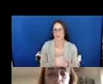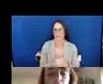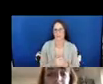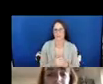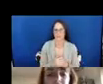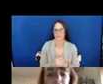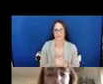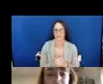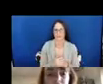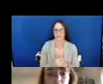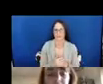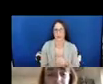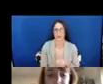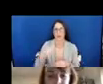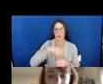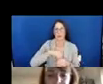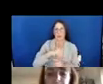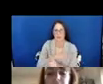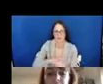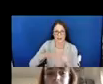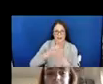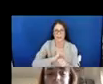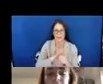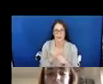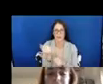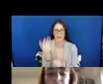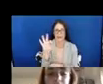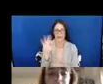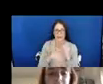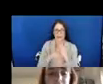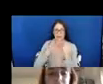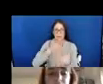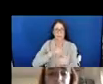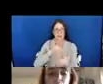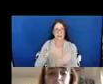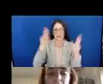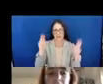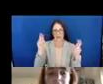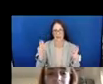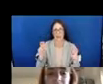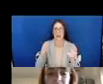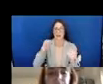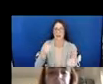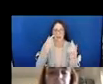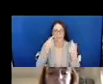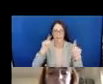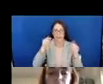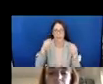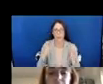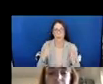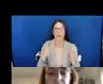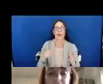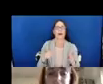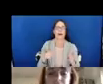Within the context of COVID-19, telemedicine has been touted as an efficient way of limiting in